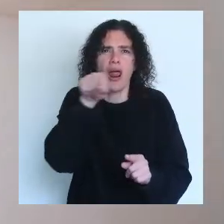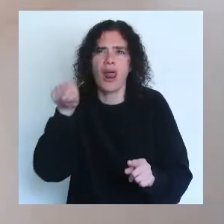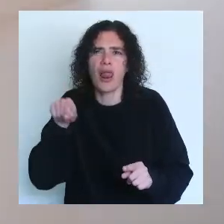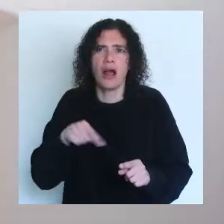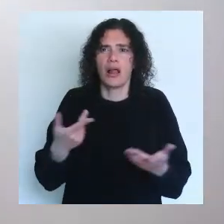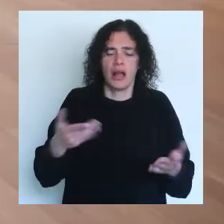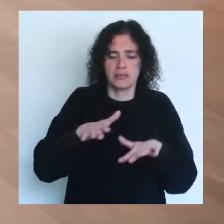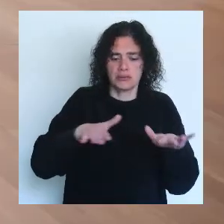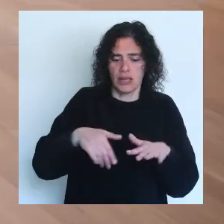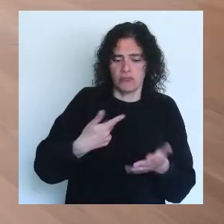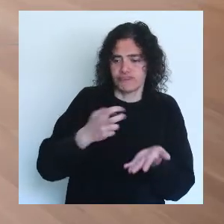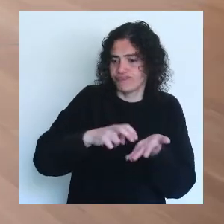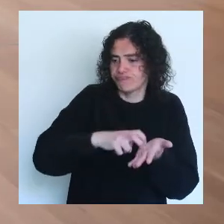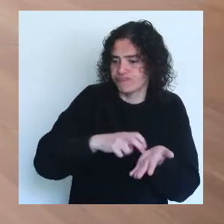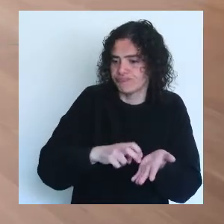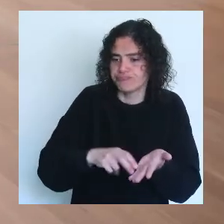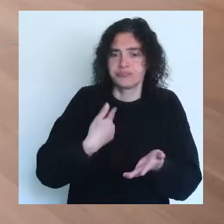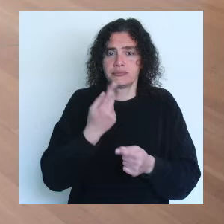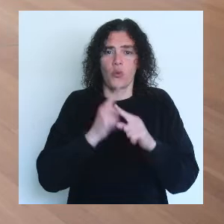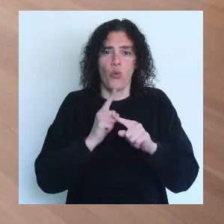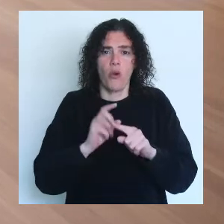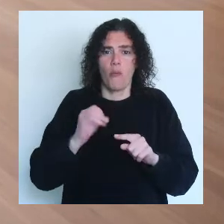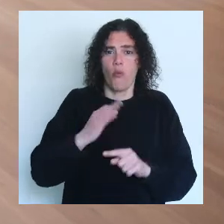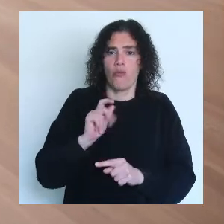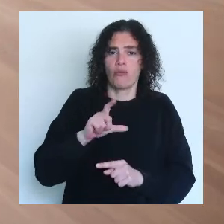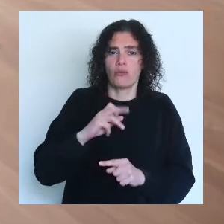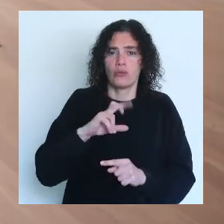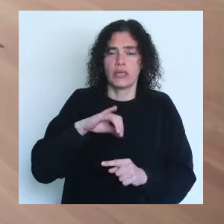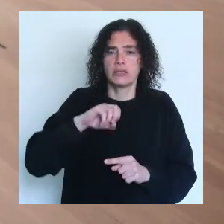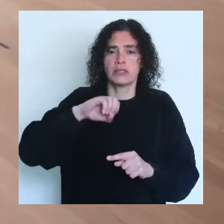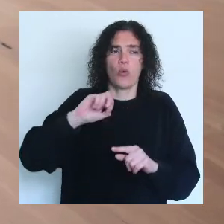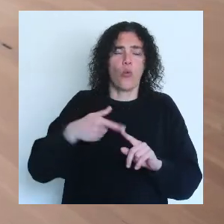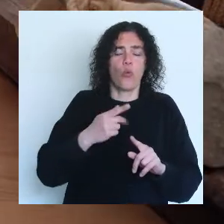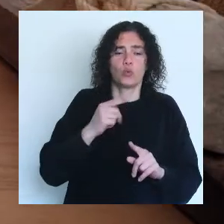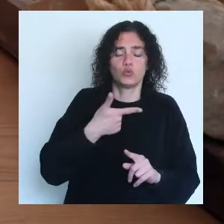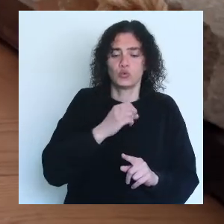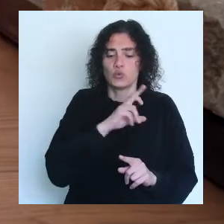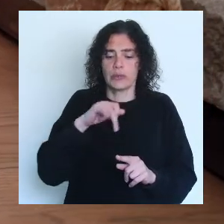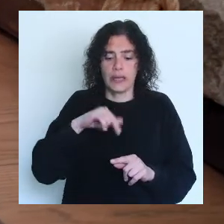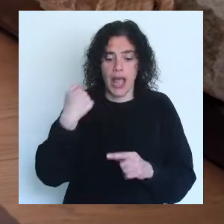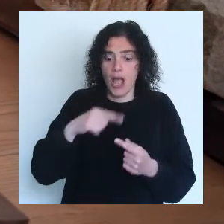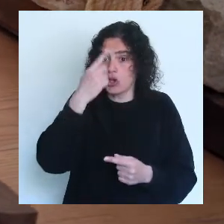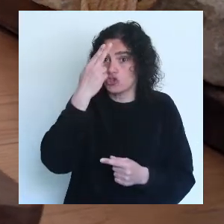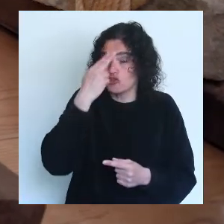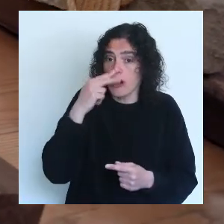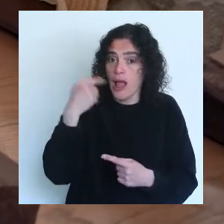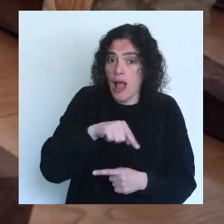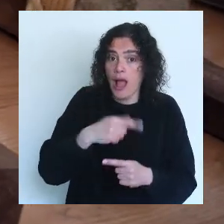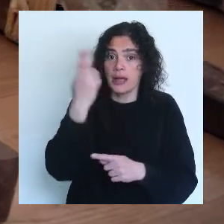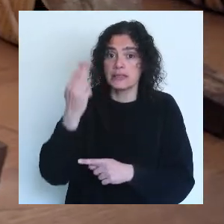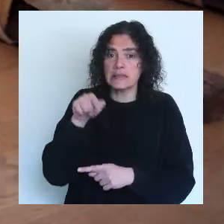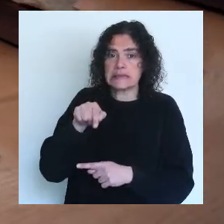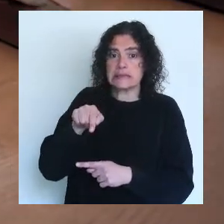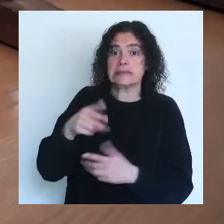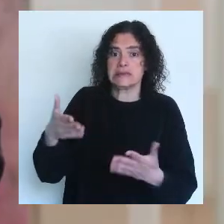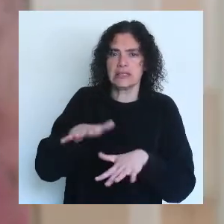beauty all over you. Whether you walk through, again, Rome or Florence or Torino, history is there. And part